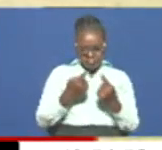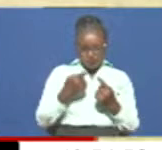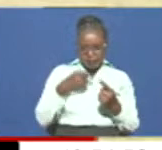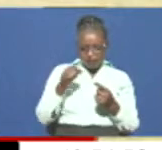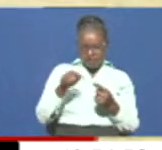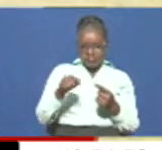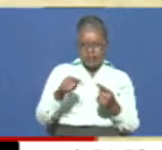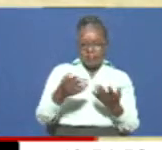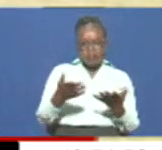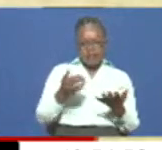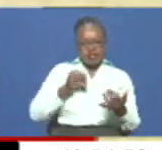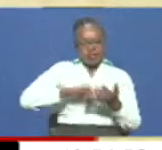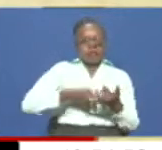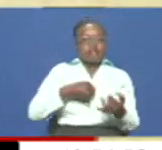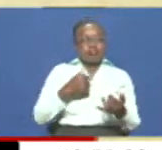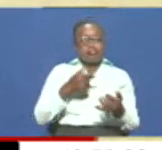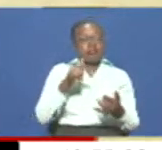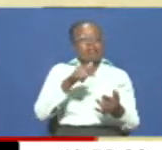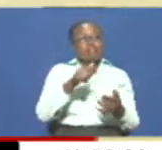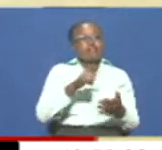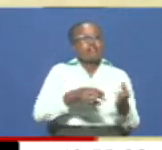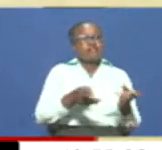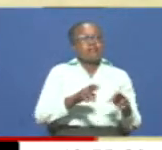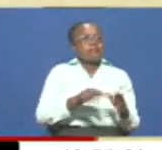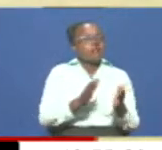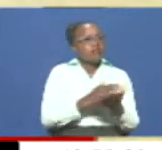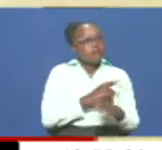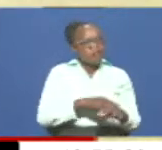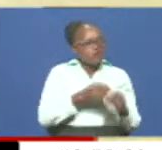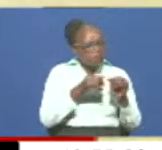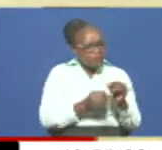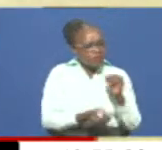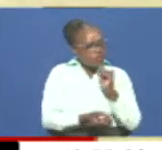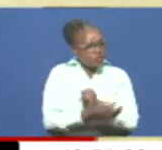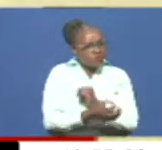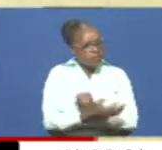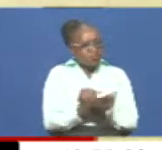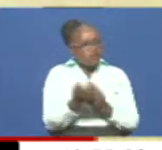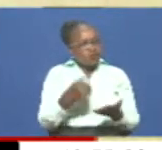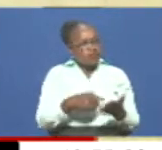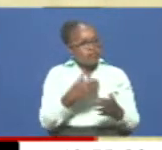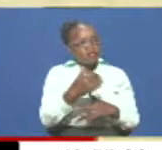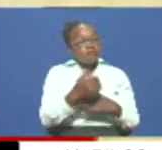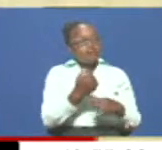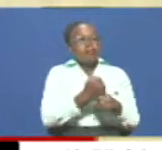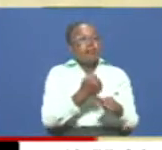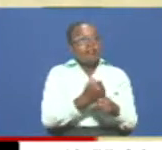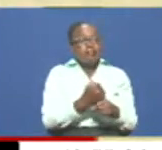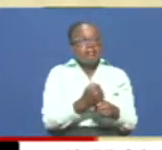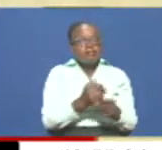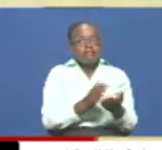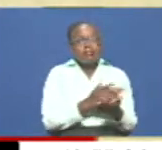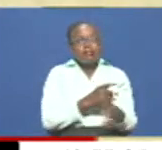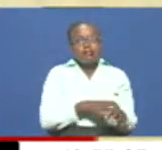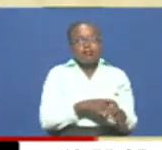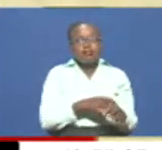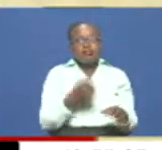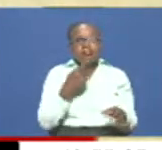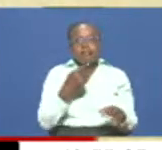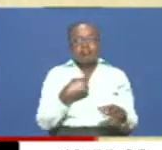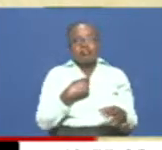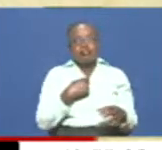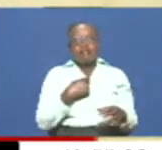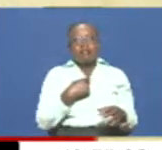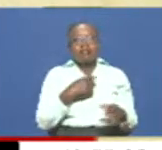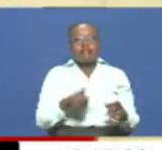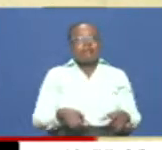ndoa yangu ni kwa. So sometimes we try our best to advise them what next to do. Sometimes mtu anasakafika na sema nimelemewa na maisha, I